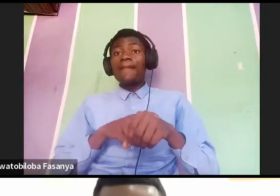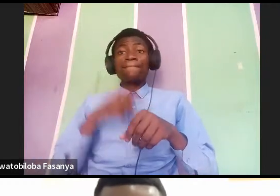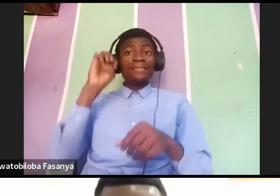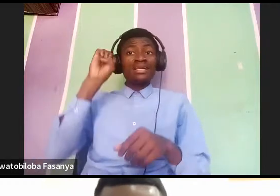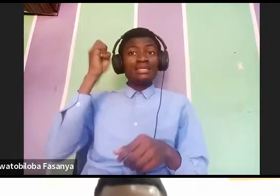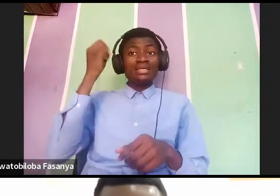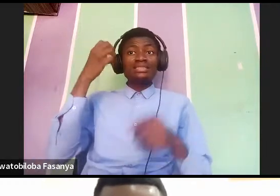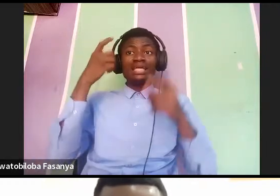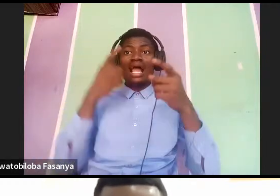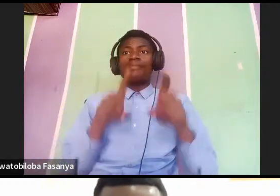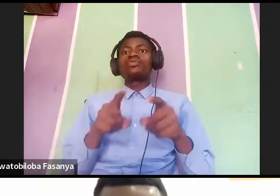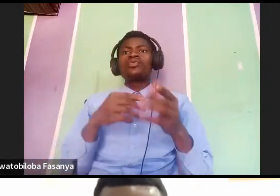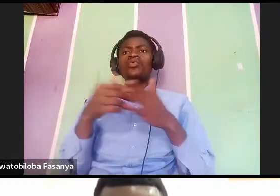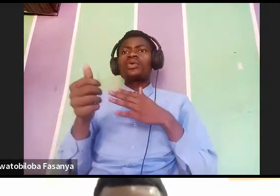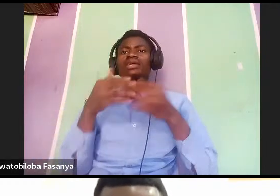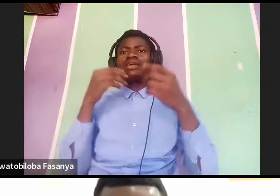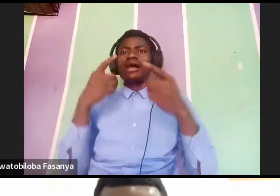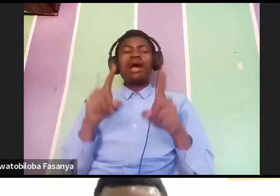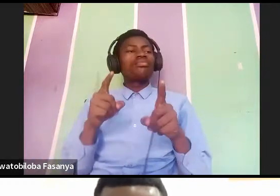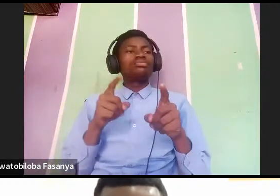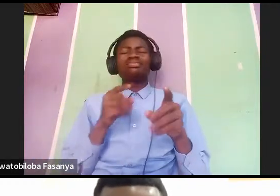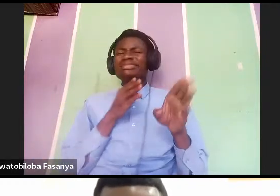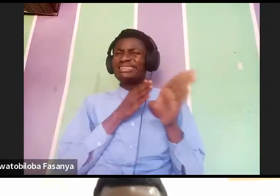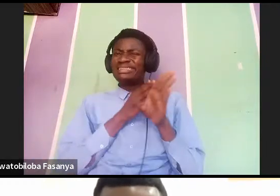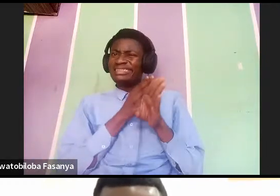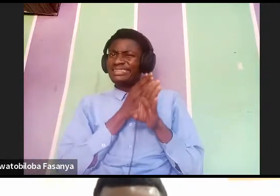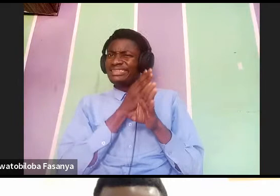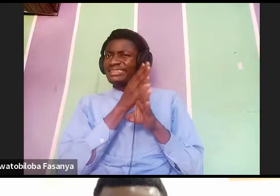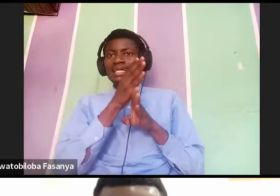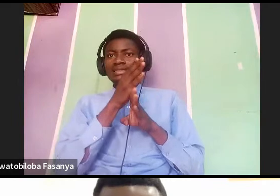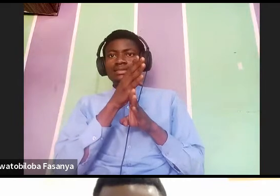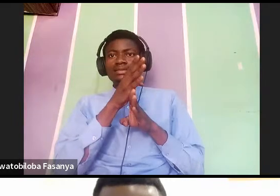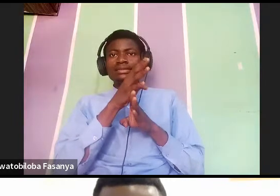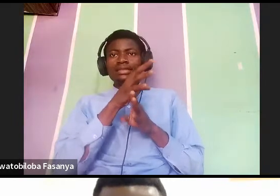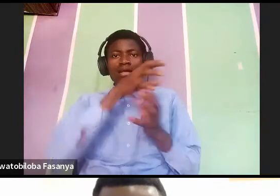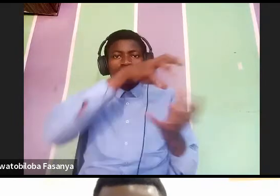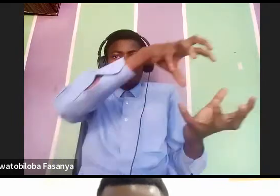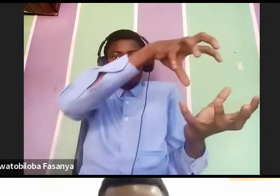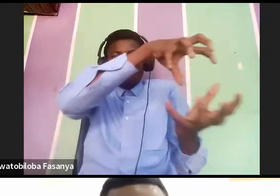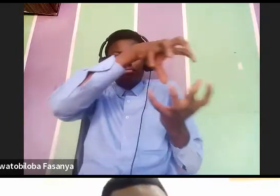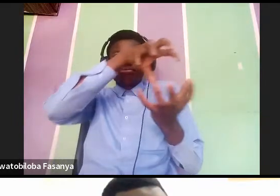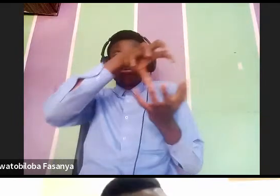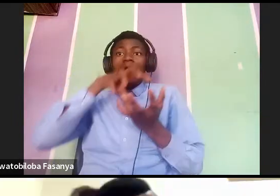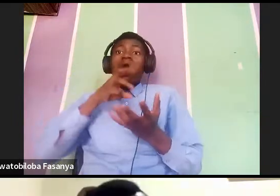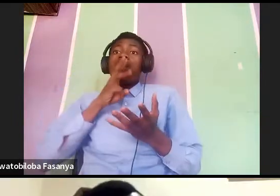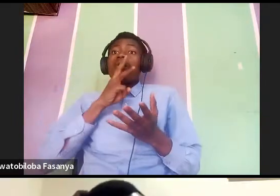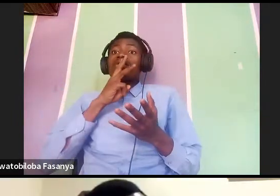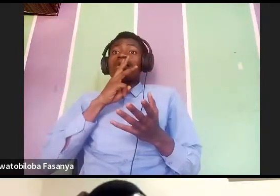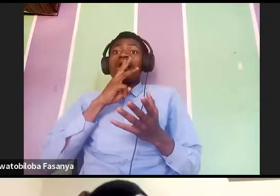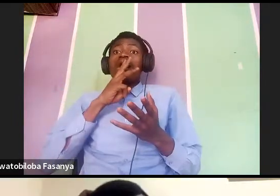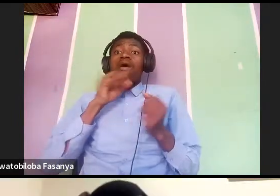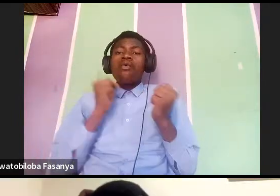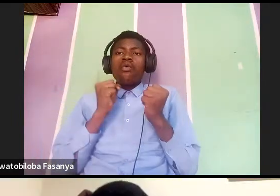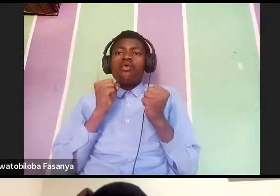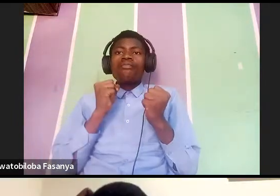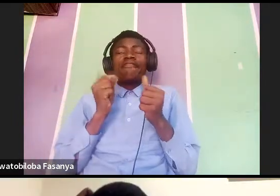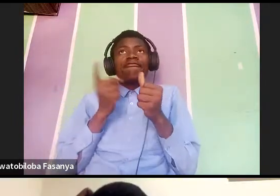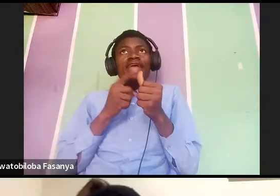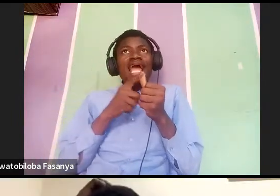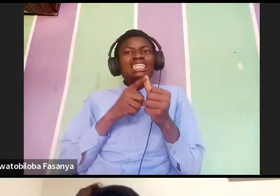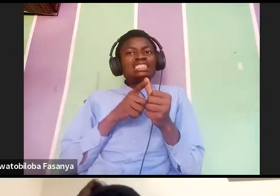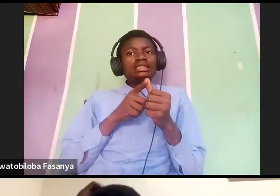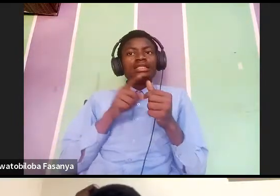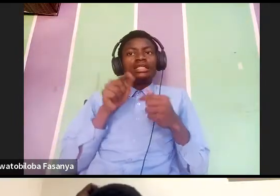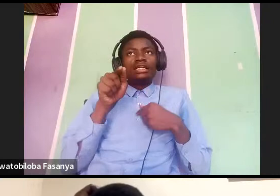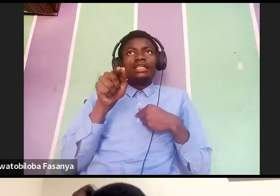So whatever happens, I'm going to bring that out first. For me, it is what I want to use to save someone if it